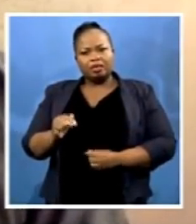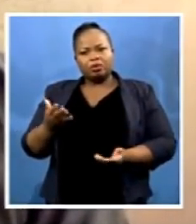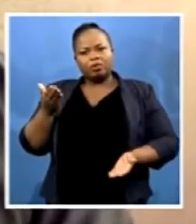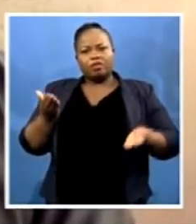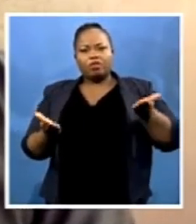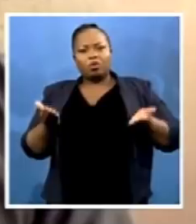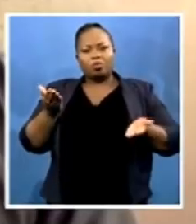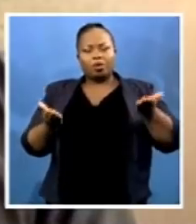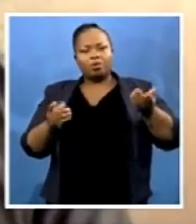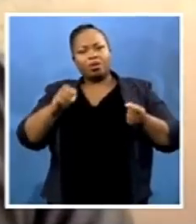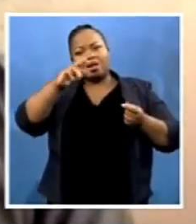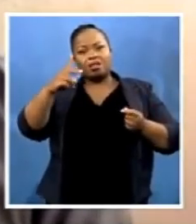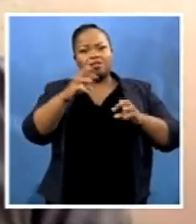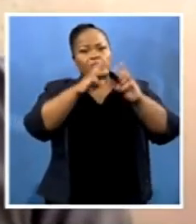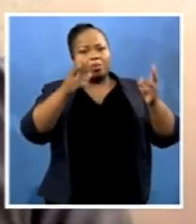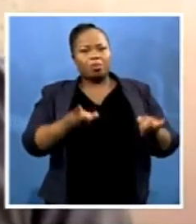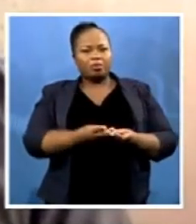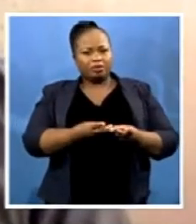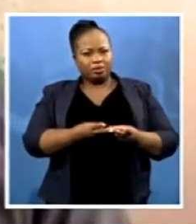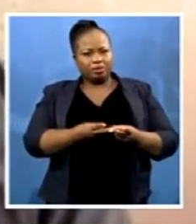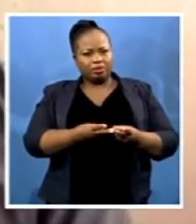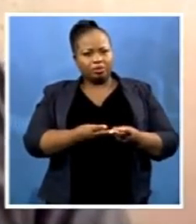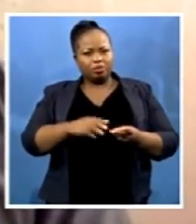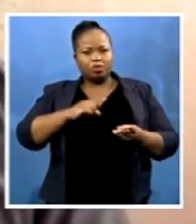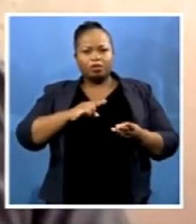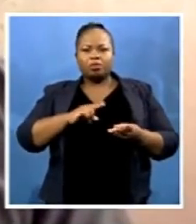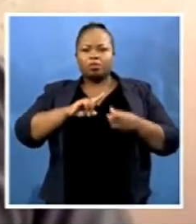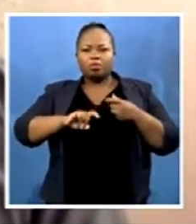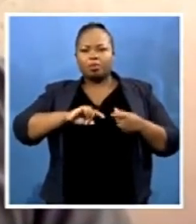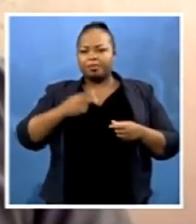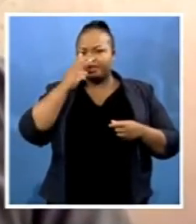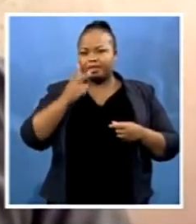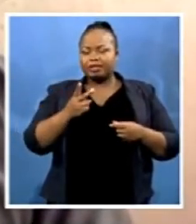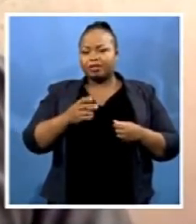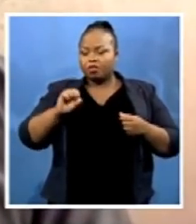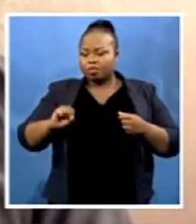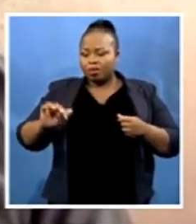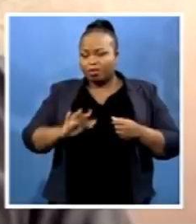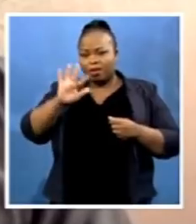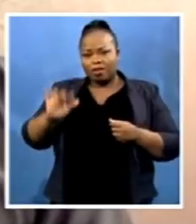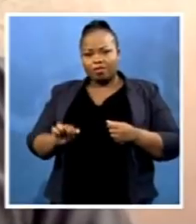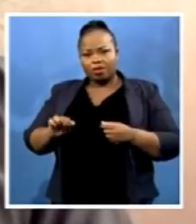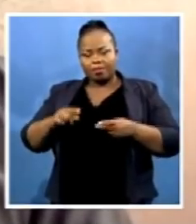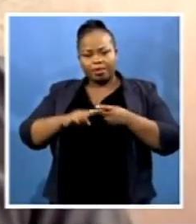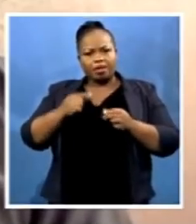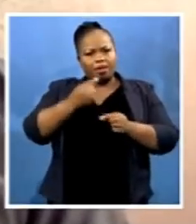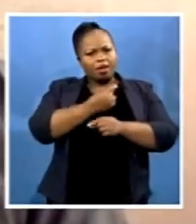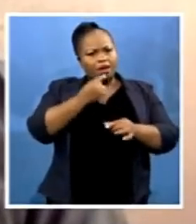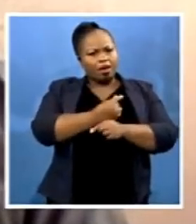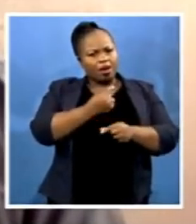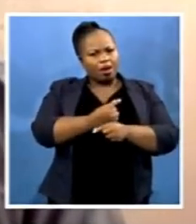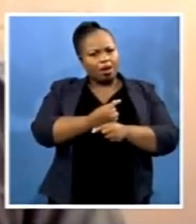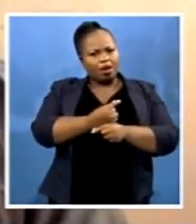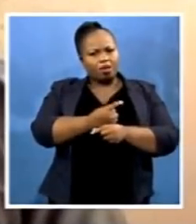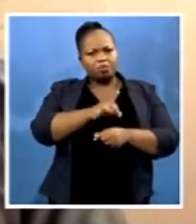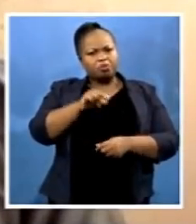experience overseeing the response in South Africa and in Ghana, what do you think is directly responsible for